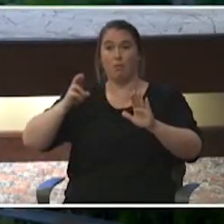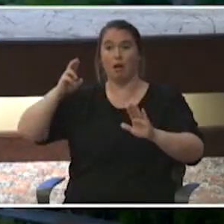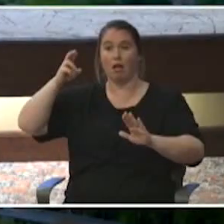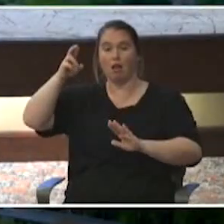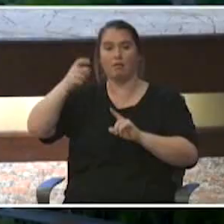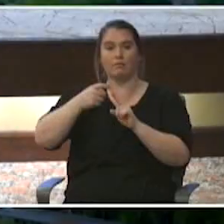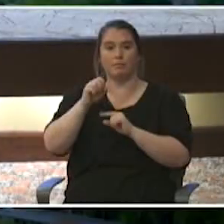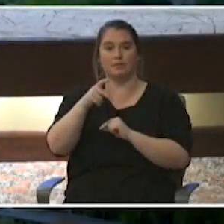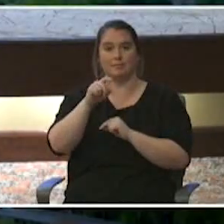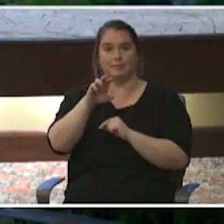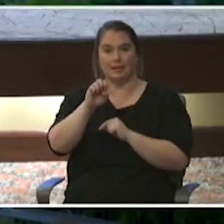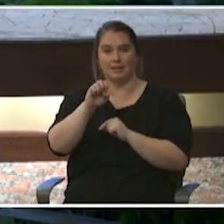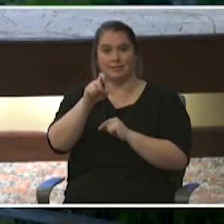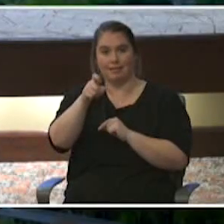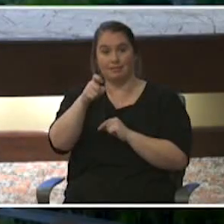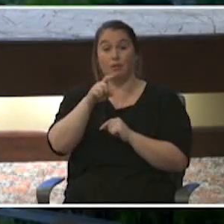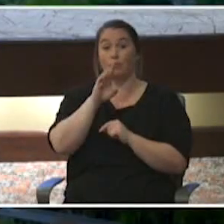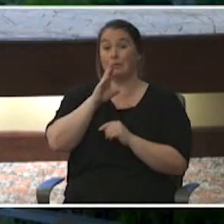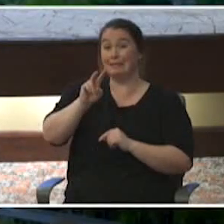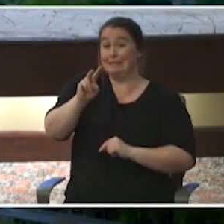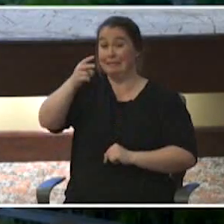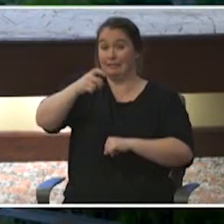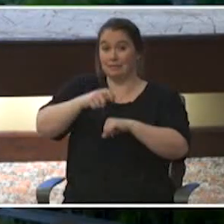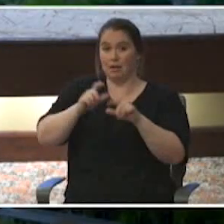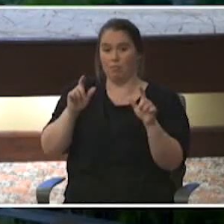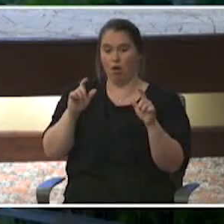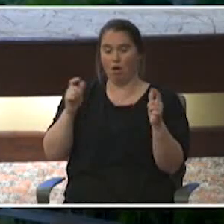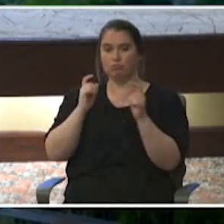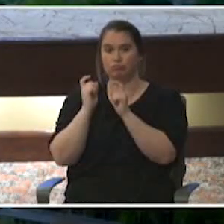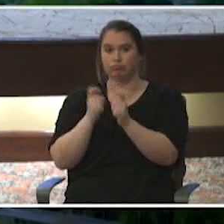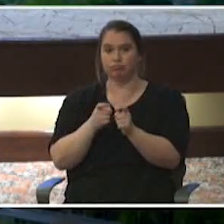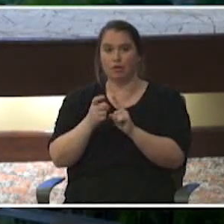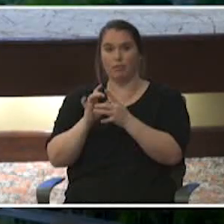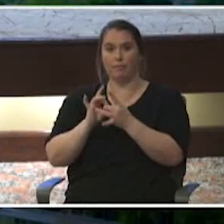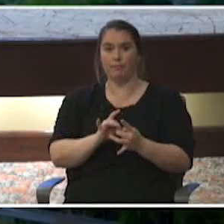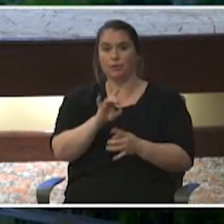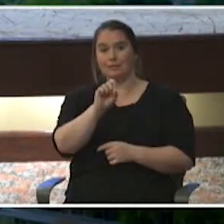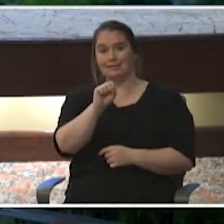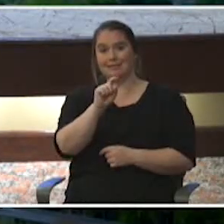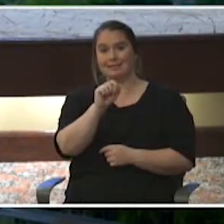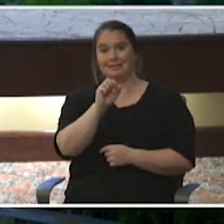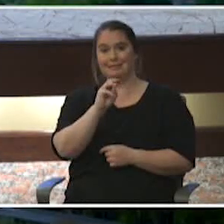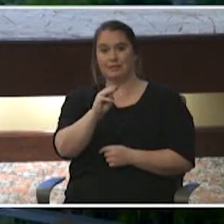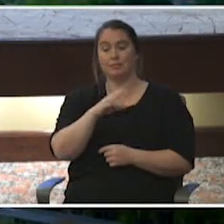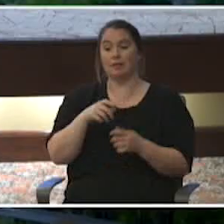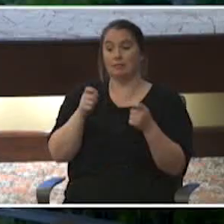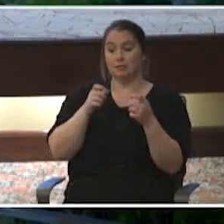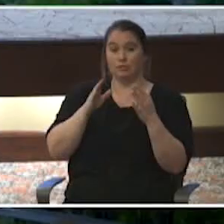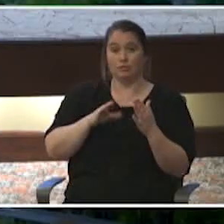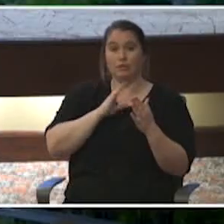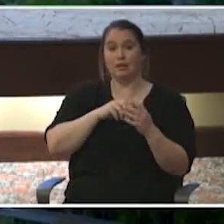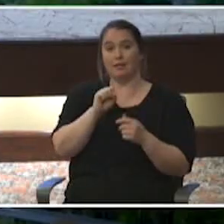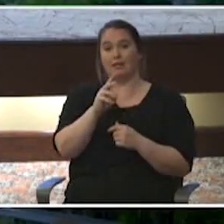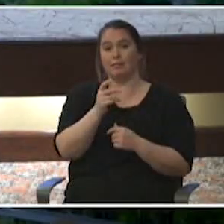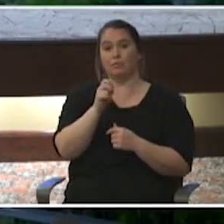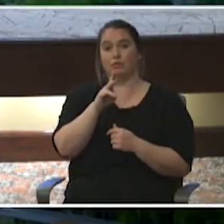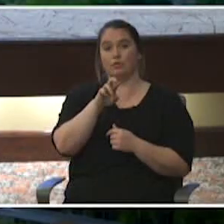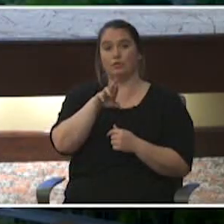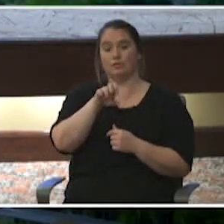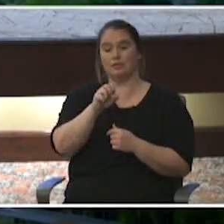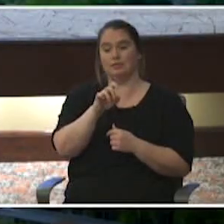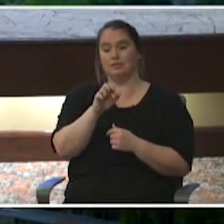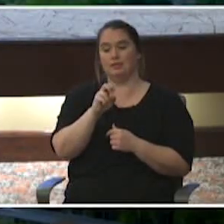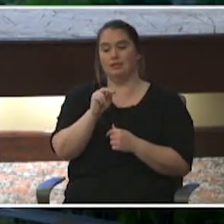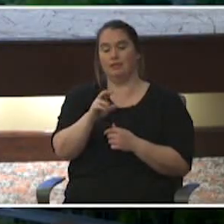SpaceX. This would be the second large donation related to the STEAM Center, as Deputy City Manager Emerson and our Library and Culture and Enrichment team